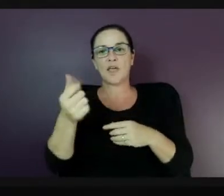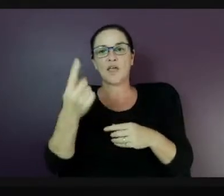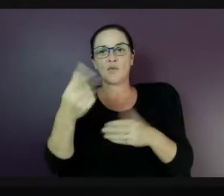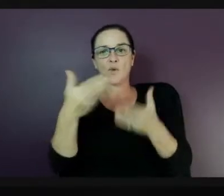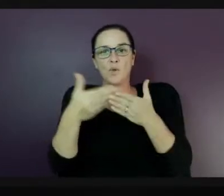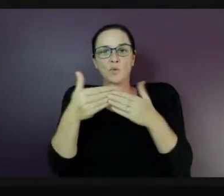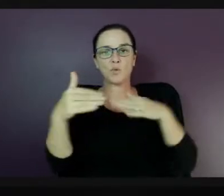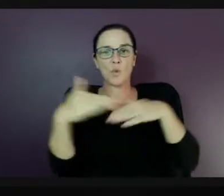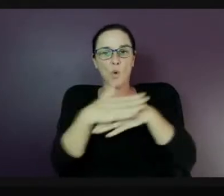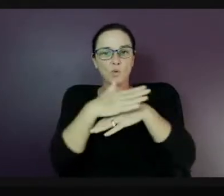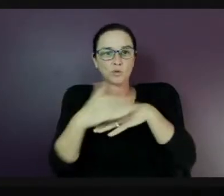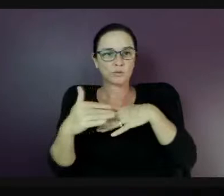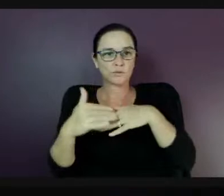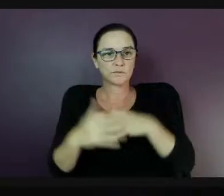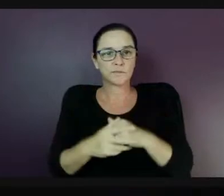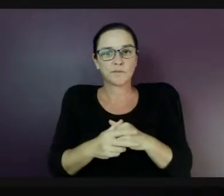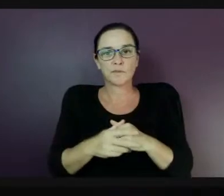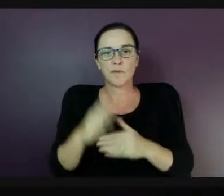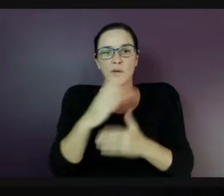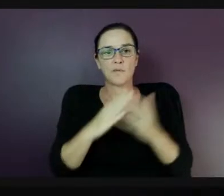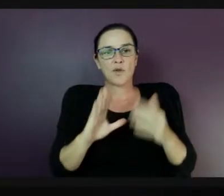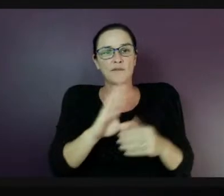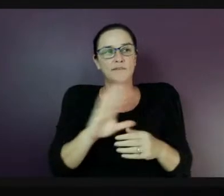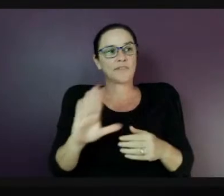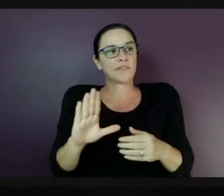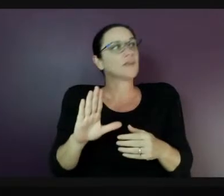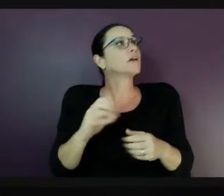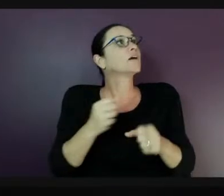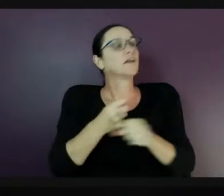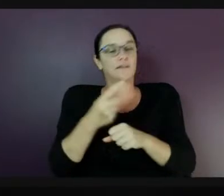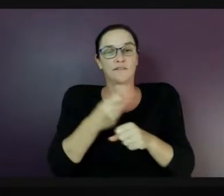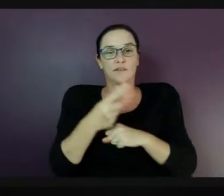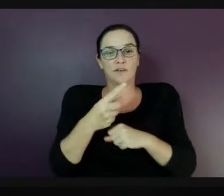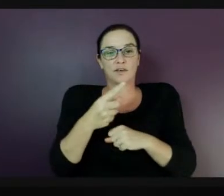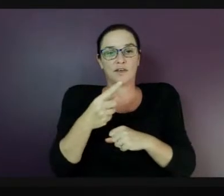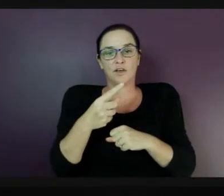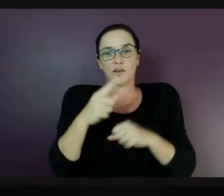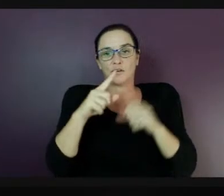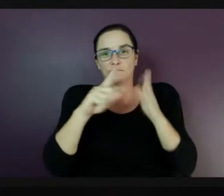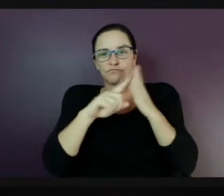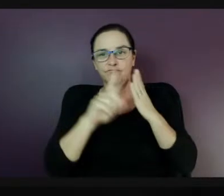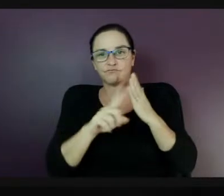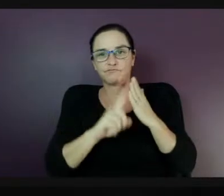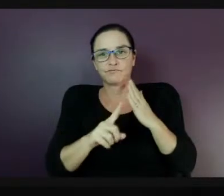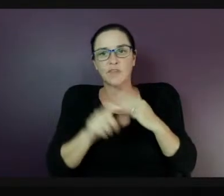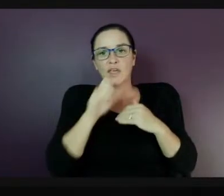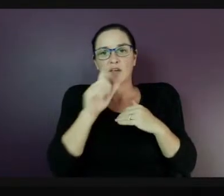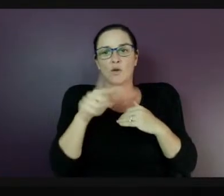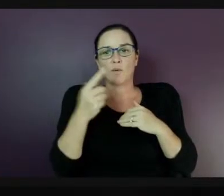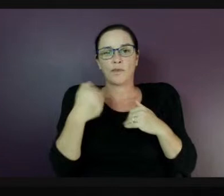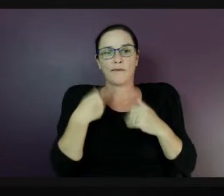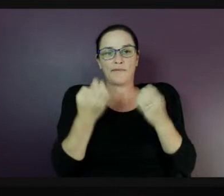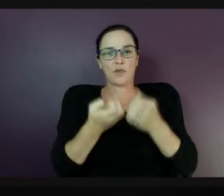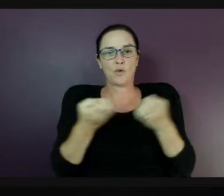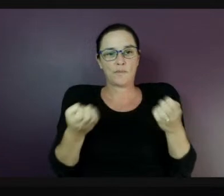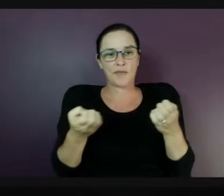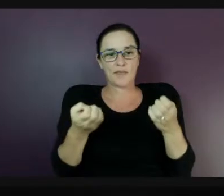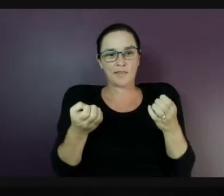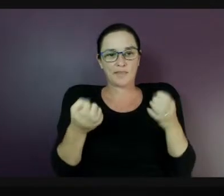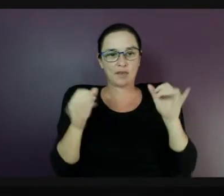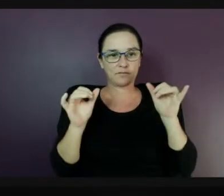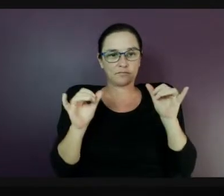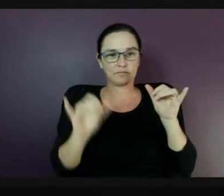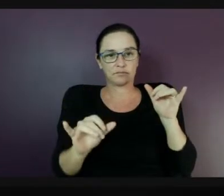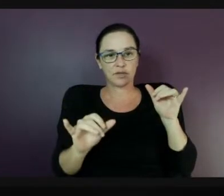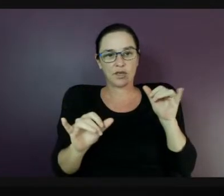ocean, part of their yearly survey. So not only do they have the instruments that are in the ground, they're